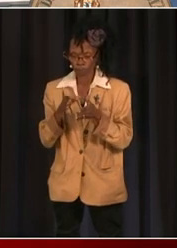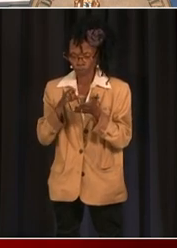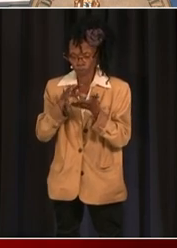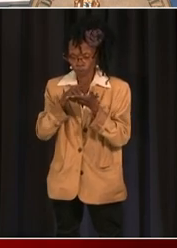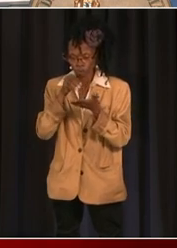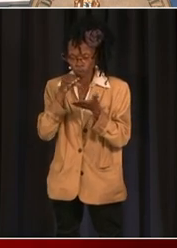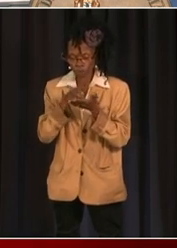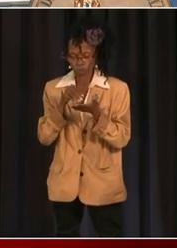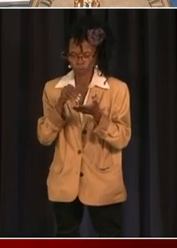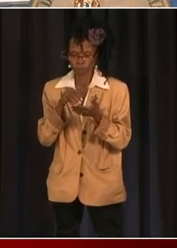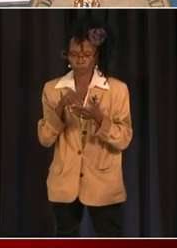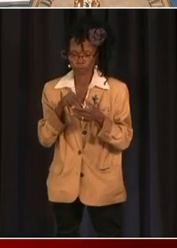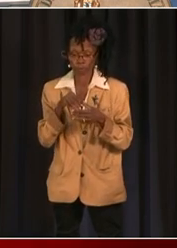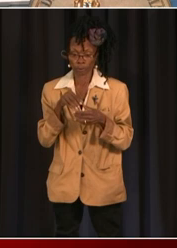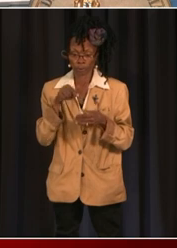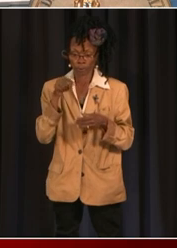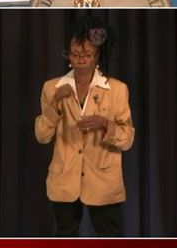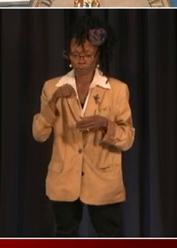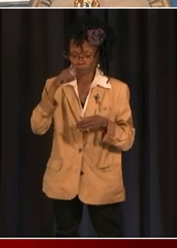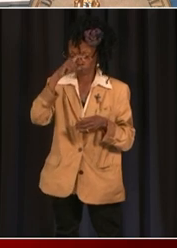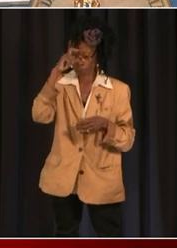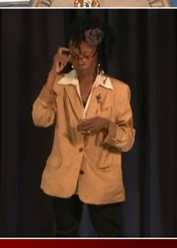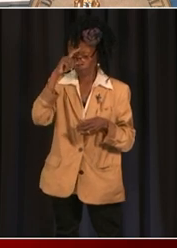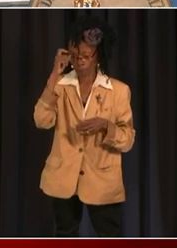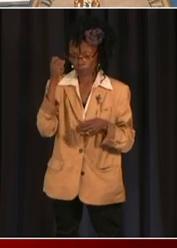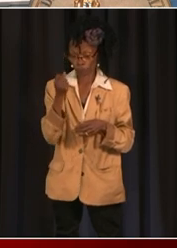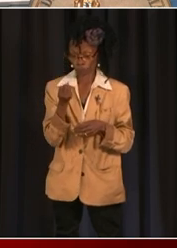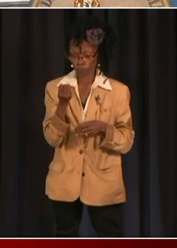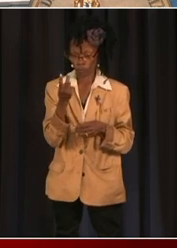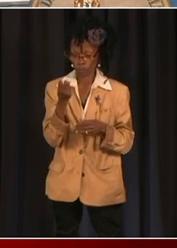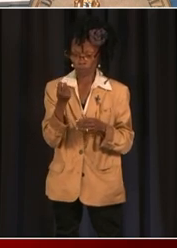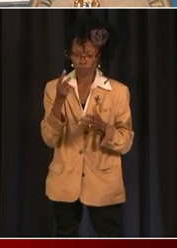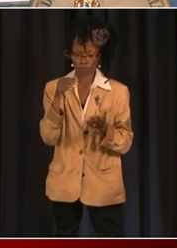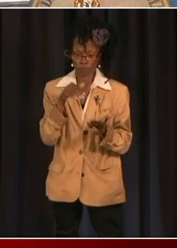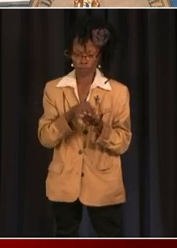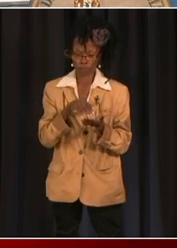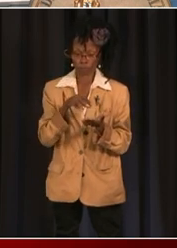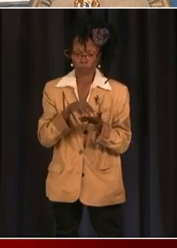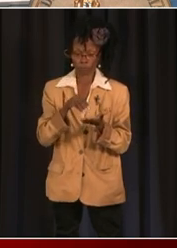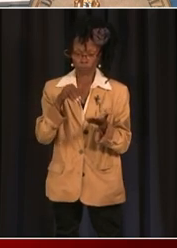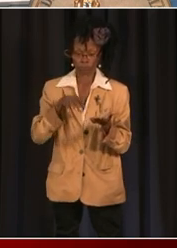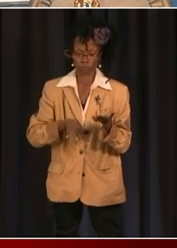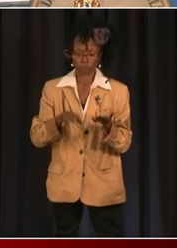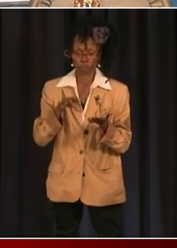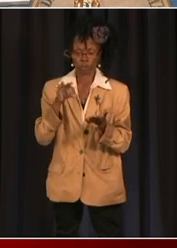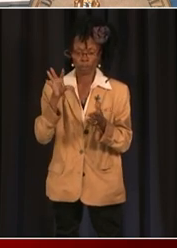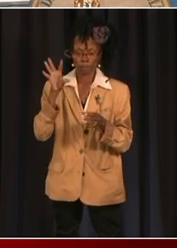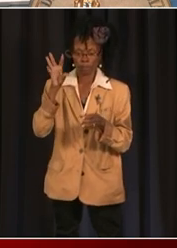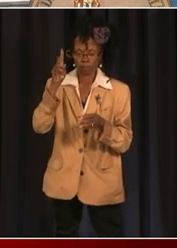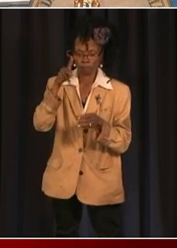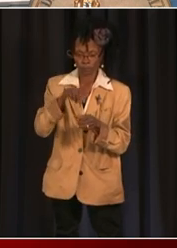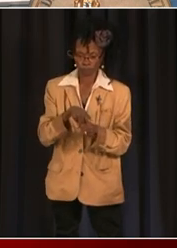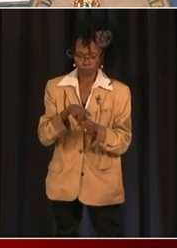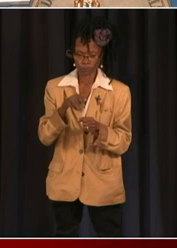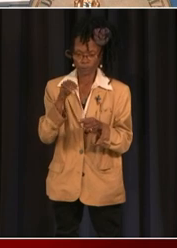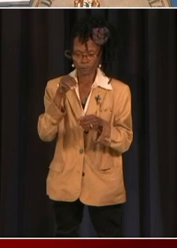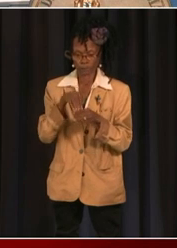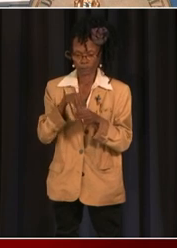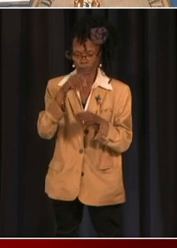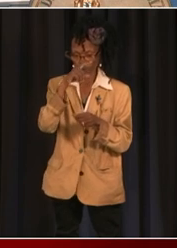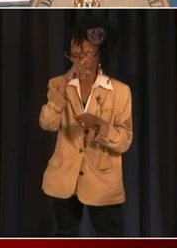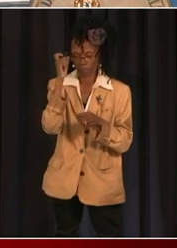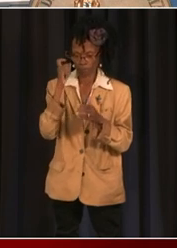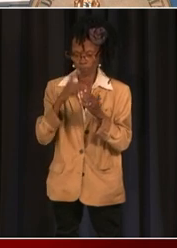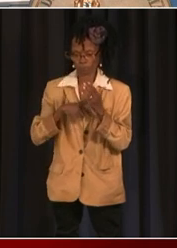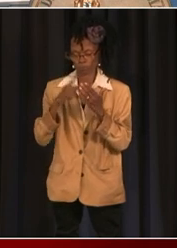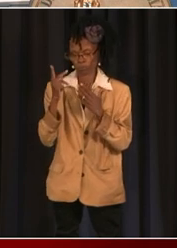the course of this summer, 12,000 DC Public School students participated in in-person